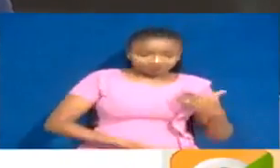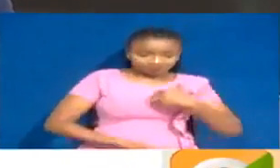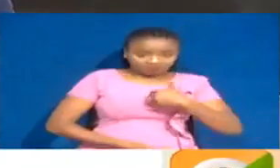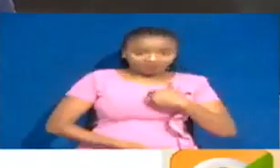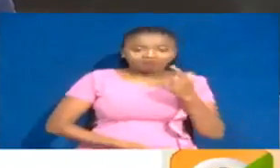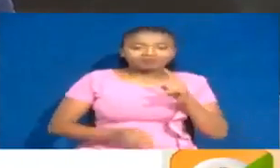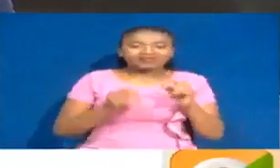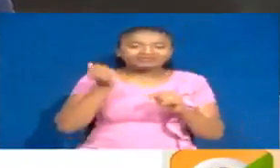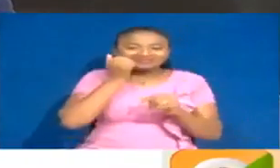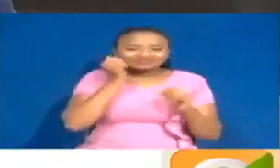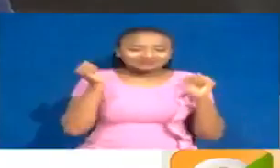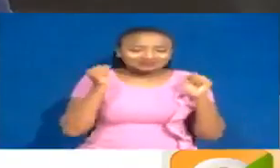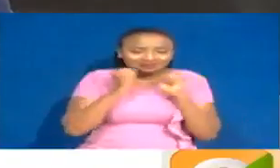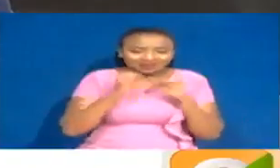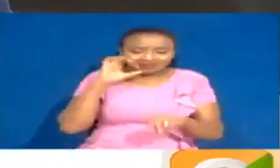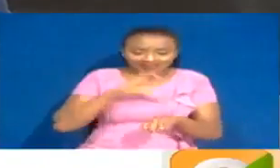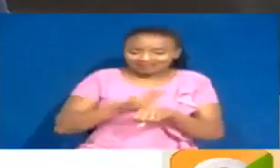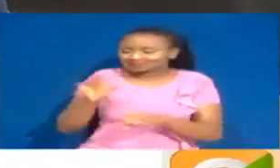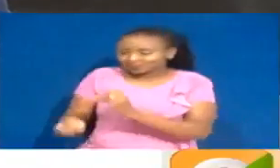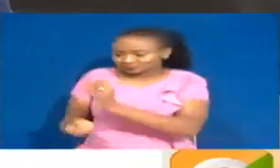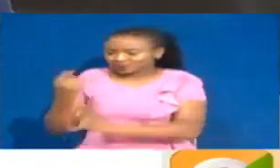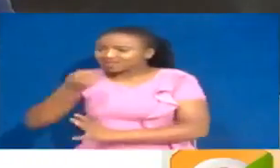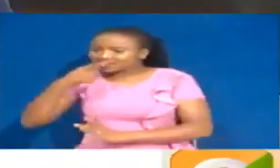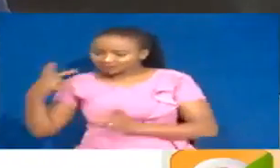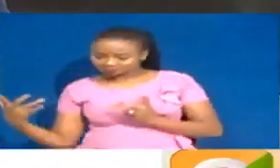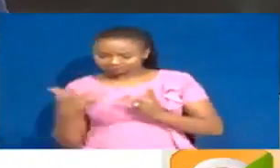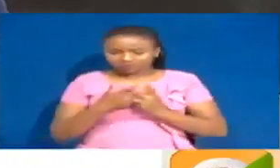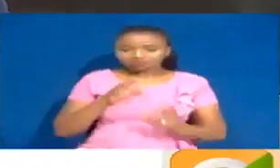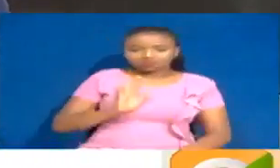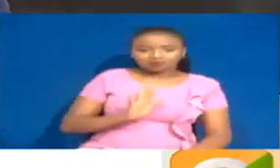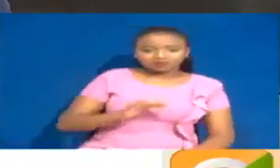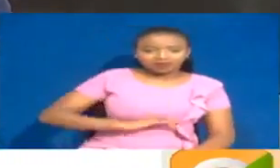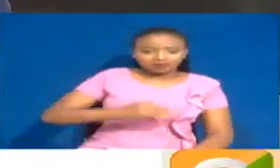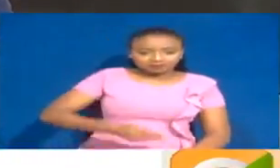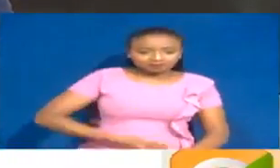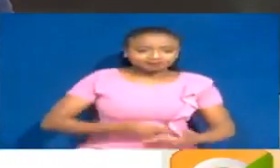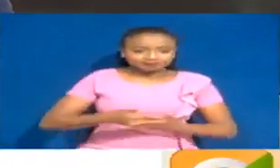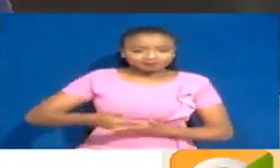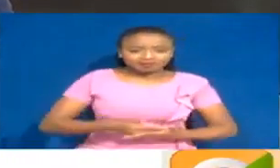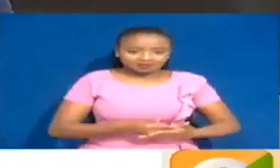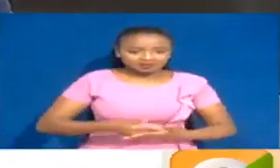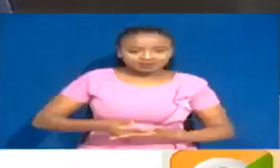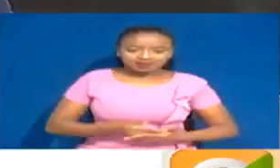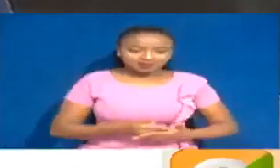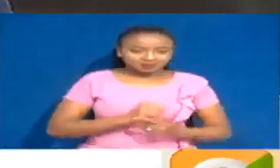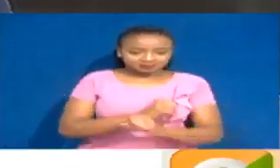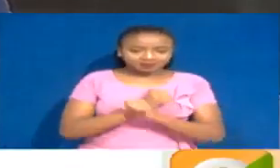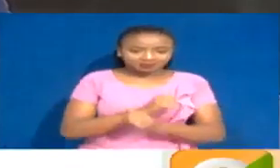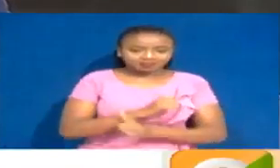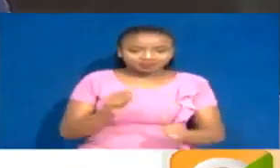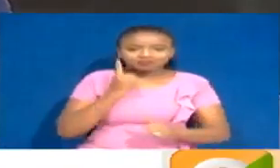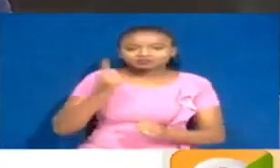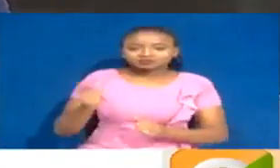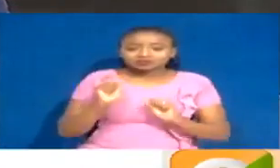researchers are seeking to find out whether anti-malarial drugs are safe for pregnant women in their first trimester. Mashirima Kapombe reports